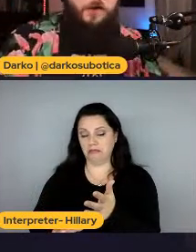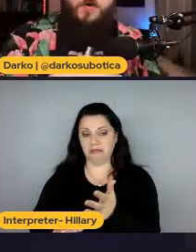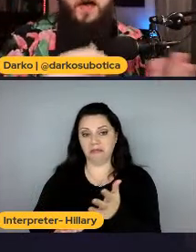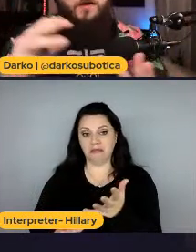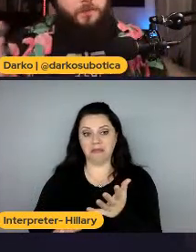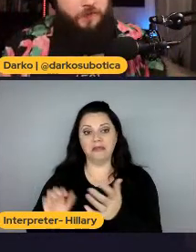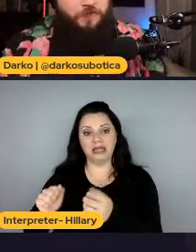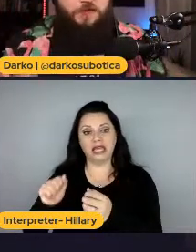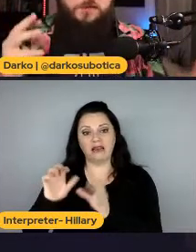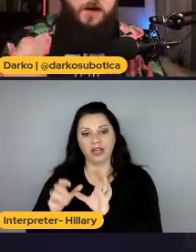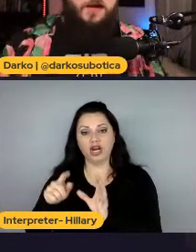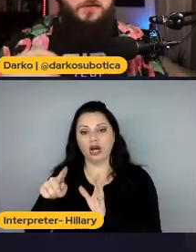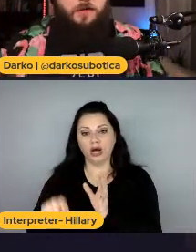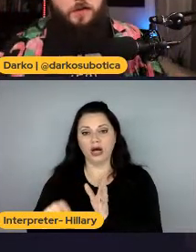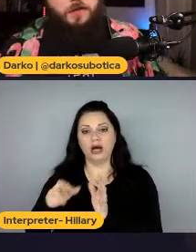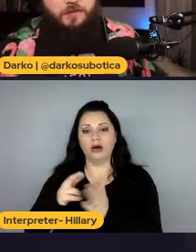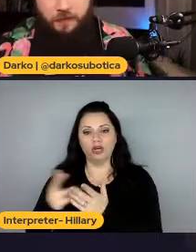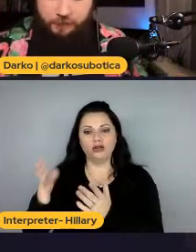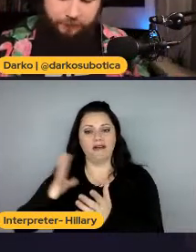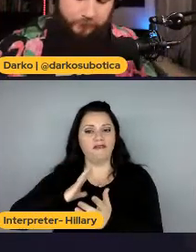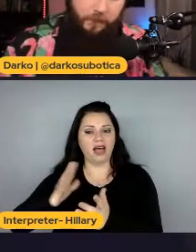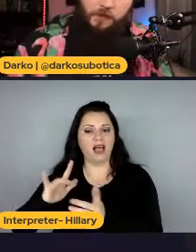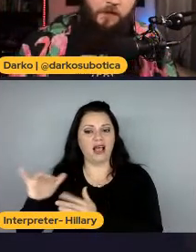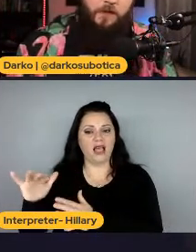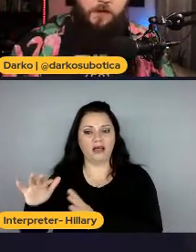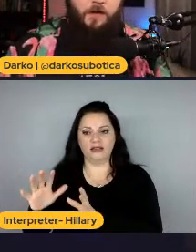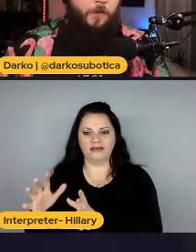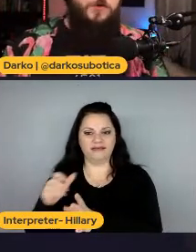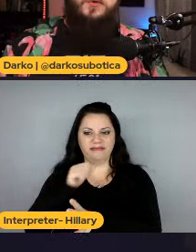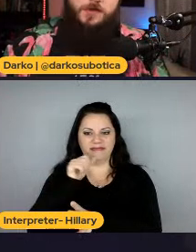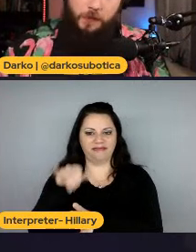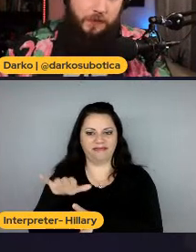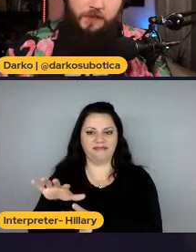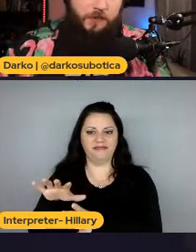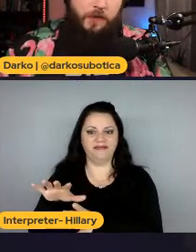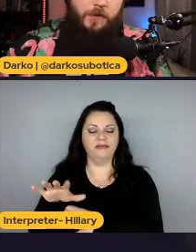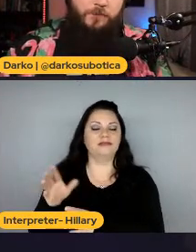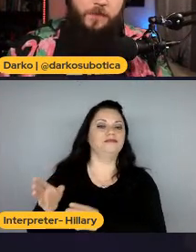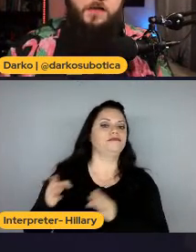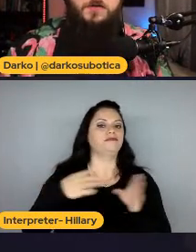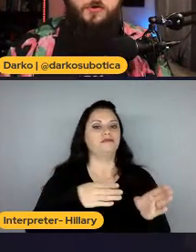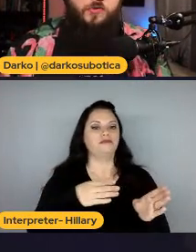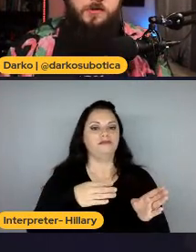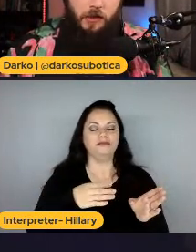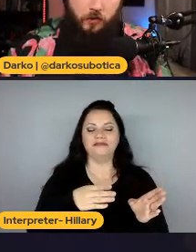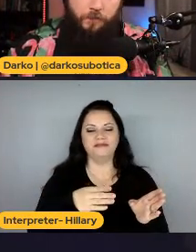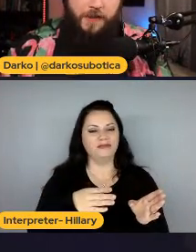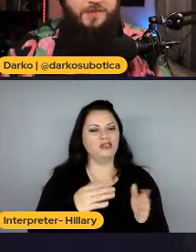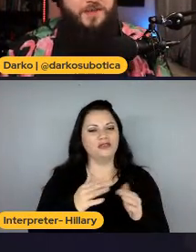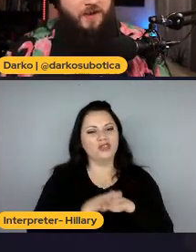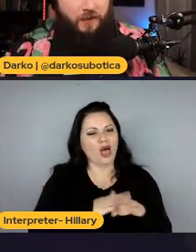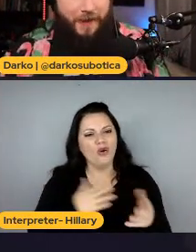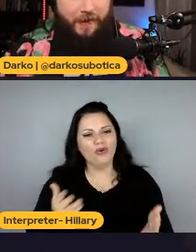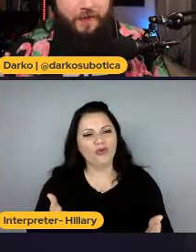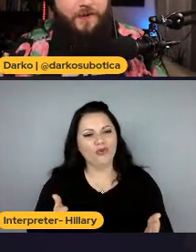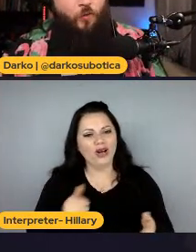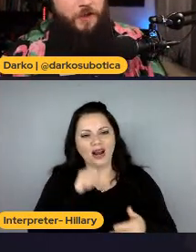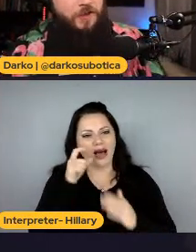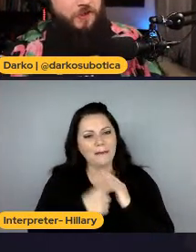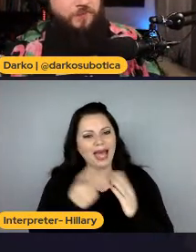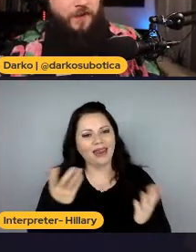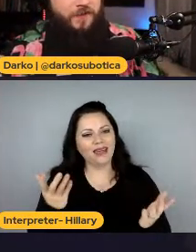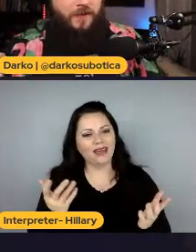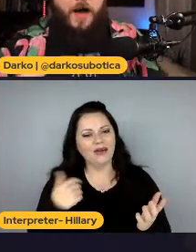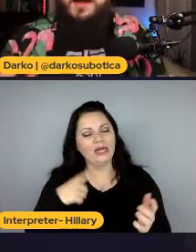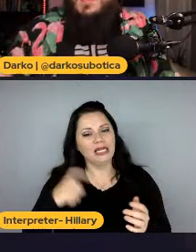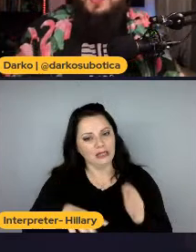can configure. Oh yeah, my resource is fine. Is all that. We don't do this way, right? It's too slow. It's not automatic. We